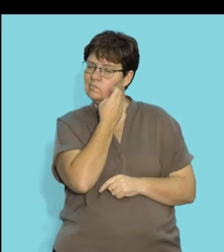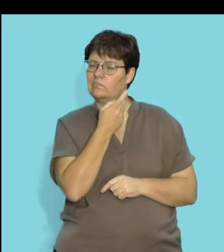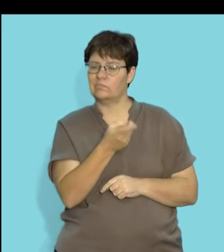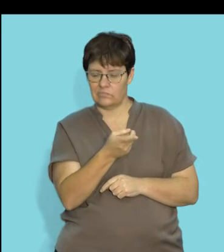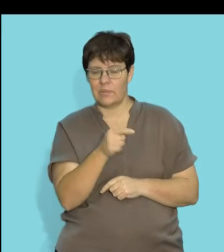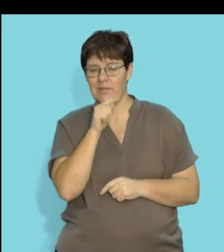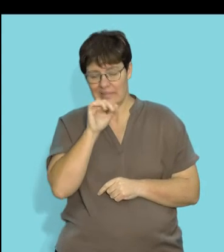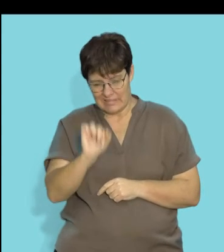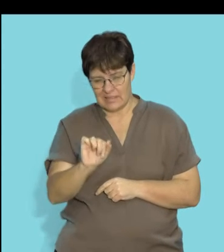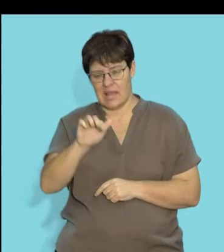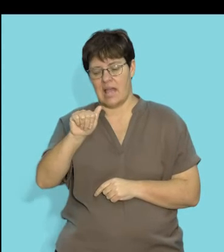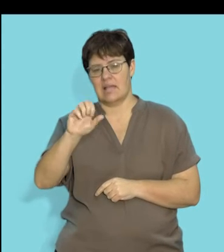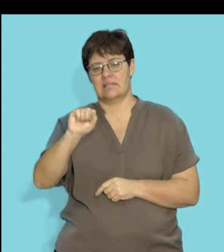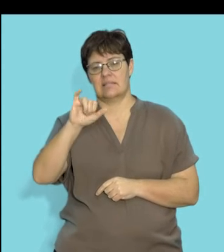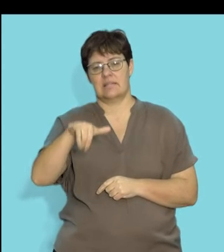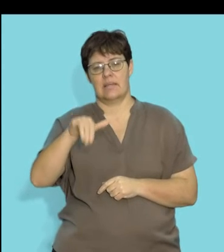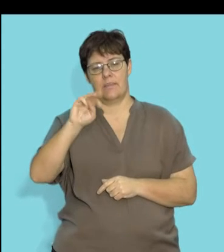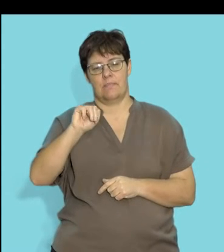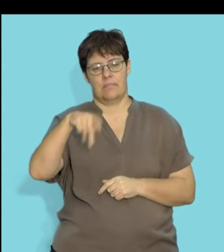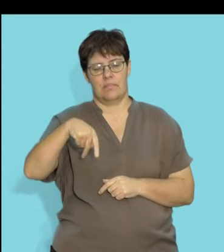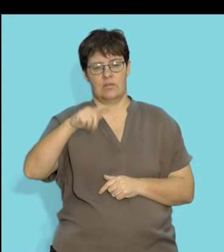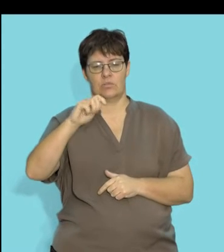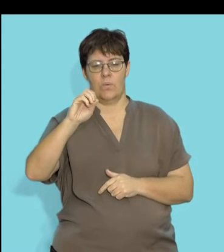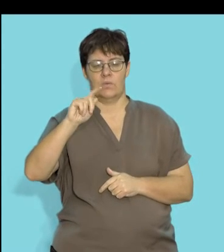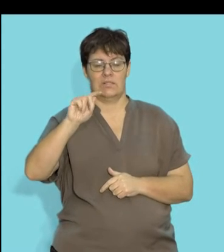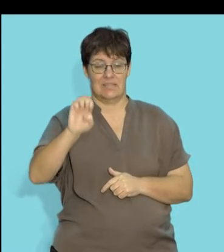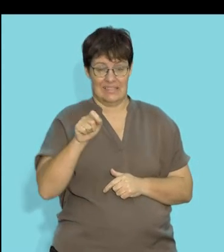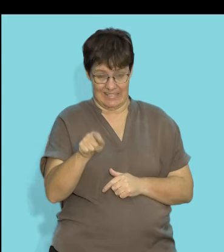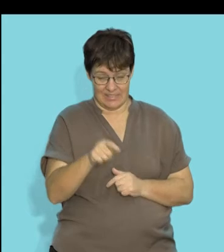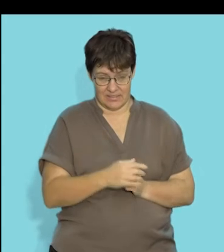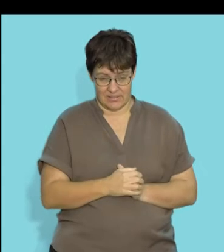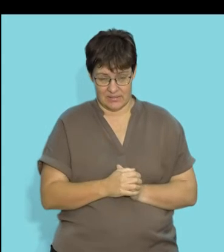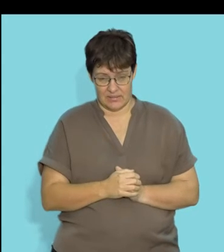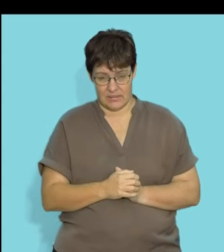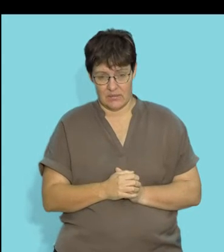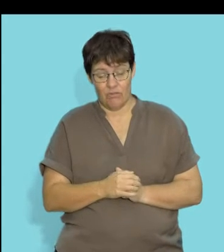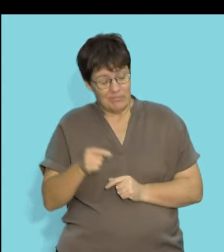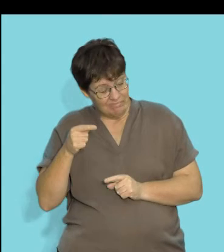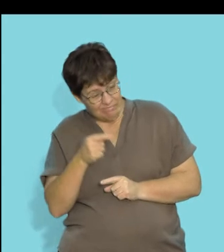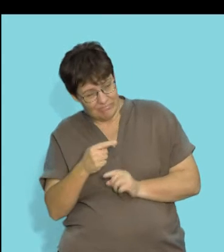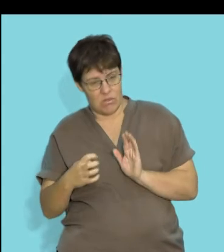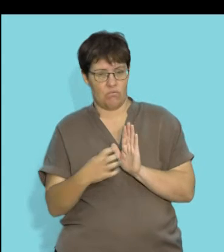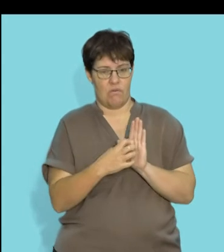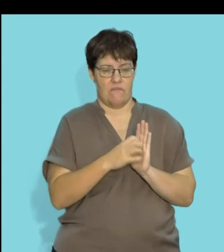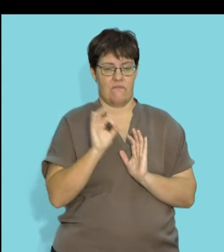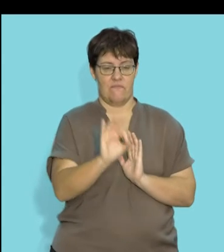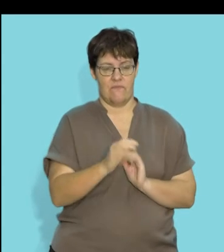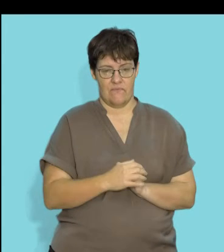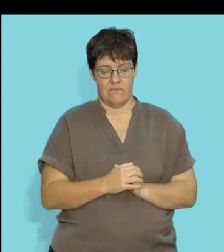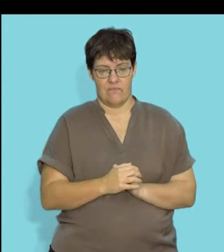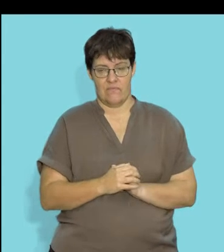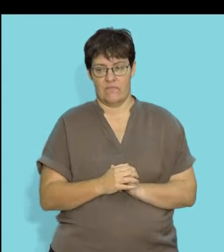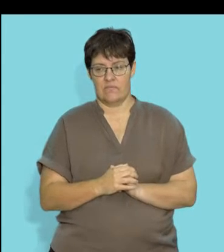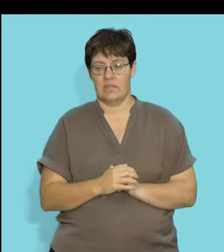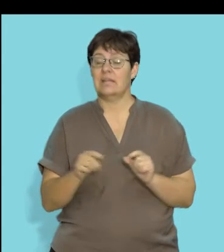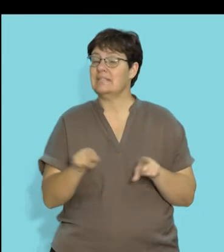the asymptote, right? So this is the asymptote of this particular graph. And